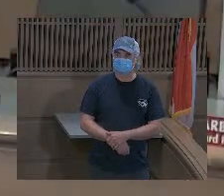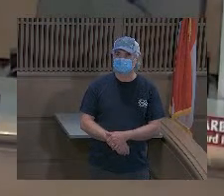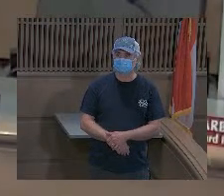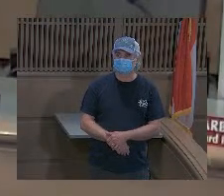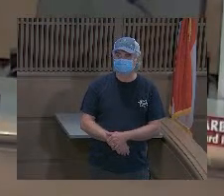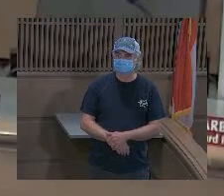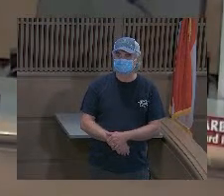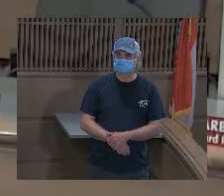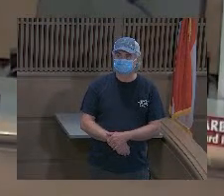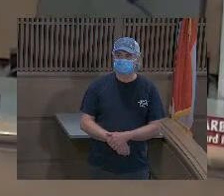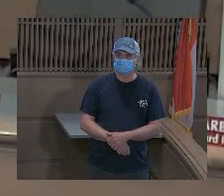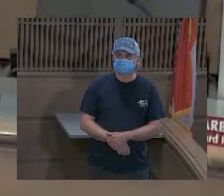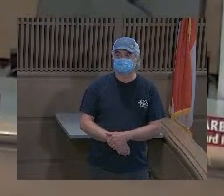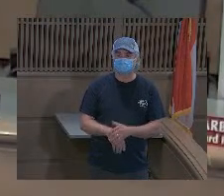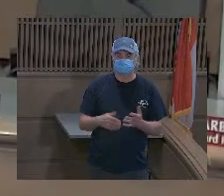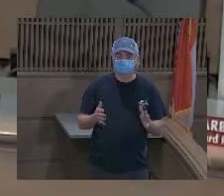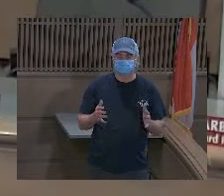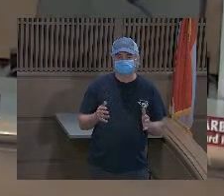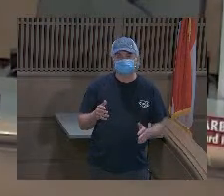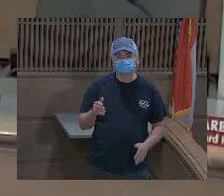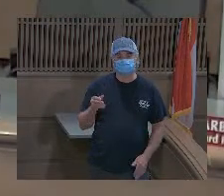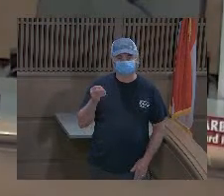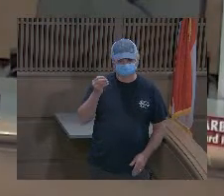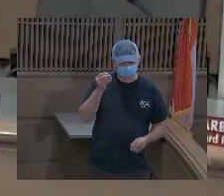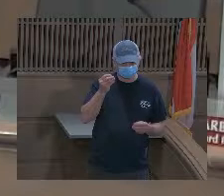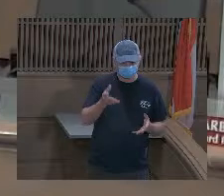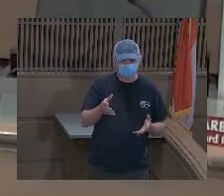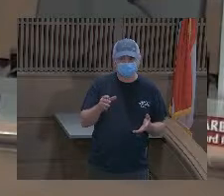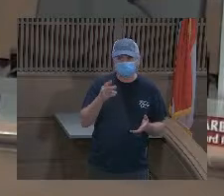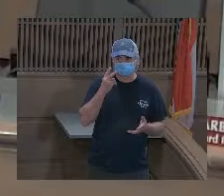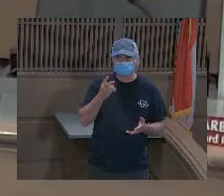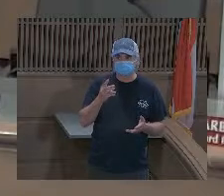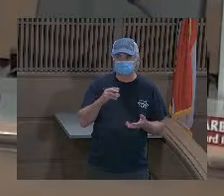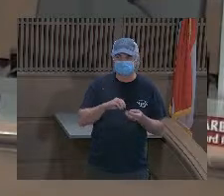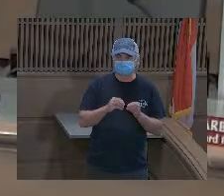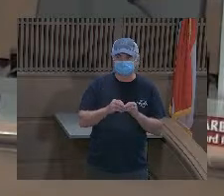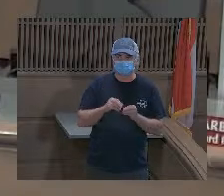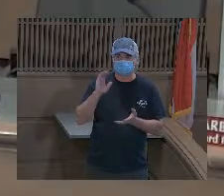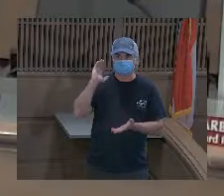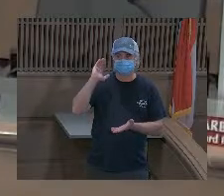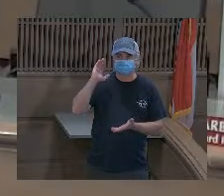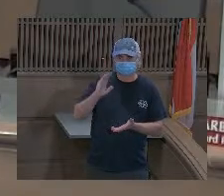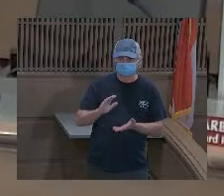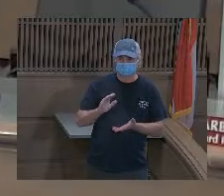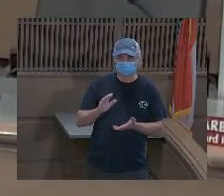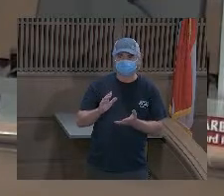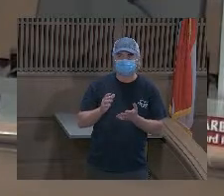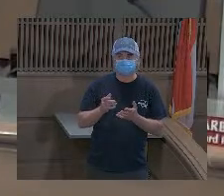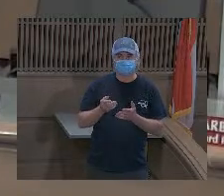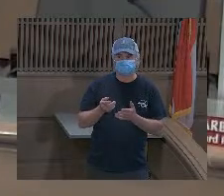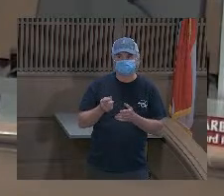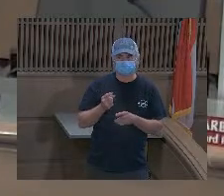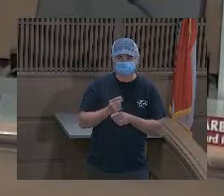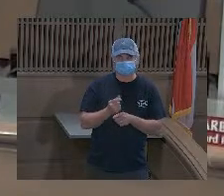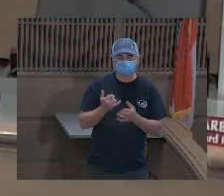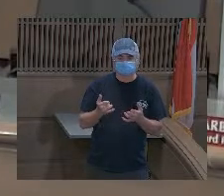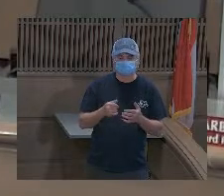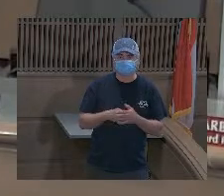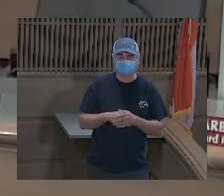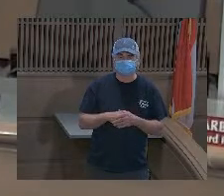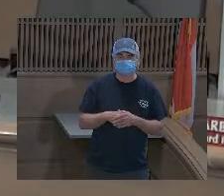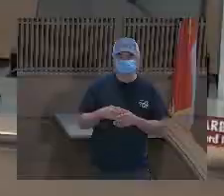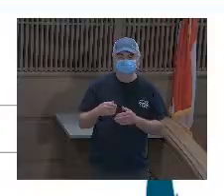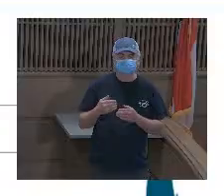So, has already been stated, we have seen a significant decrease in our total number of patients admitted to the hospital over the past several